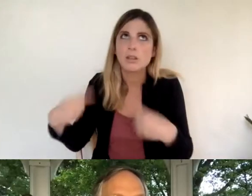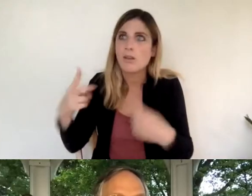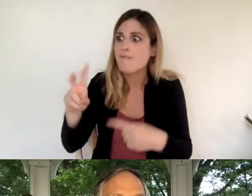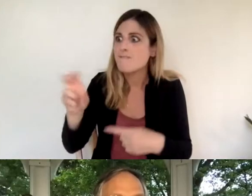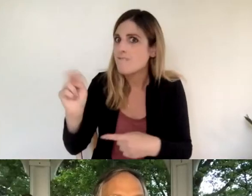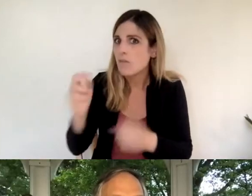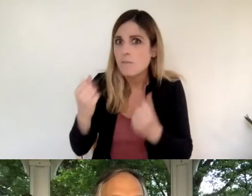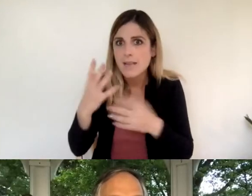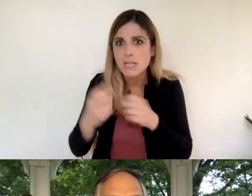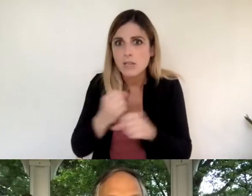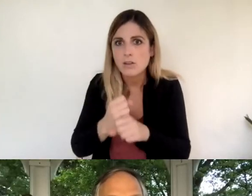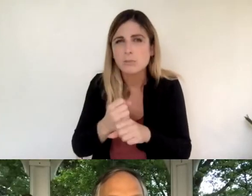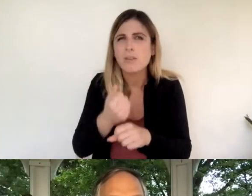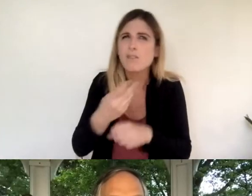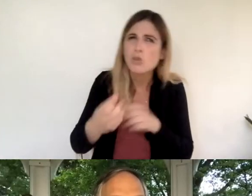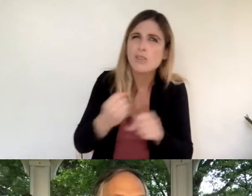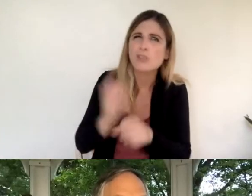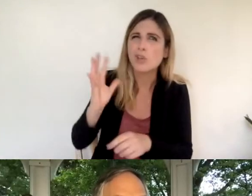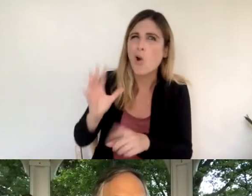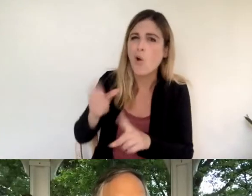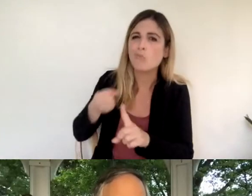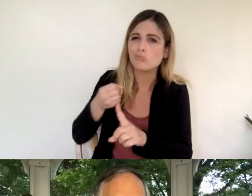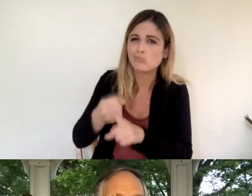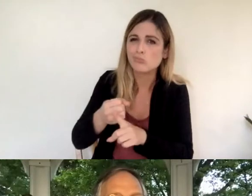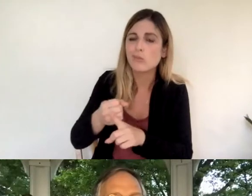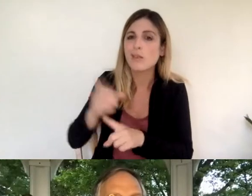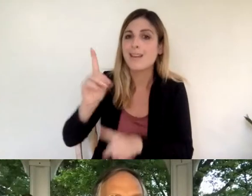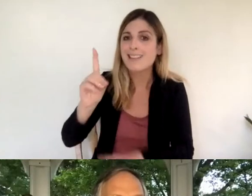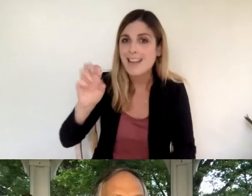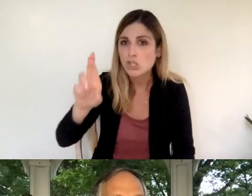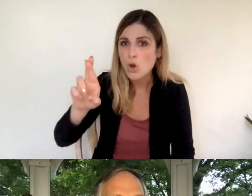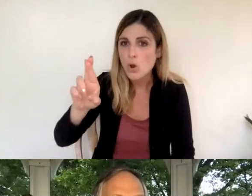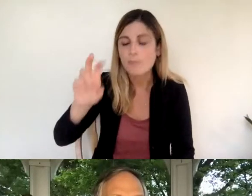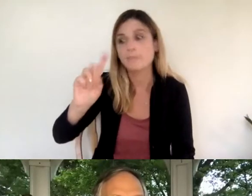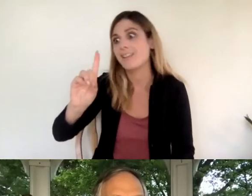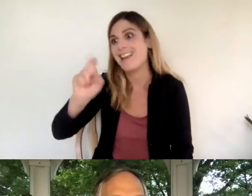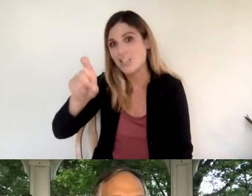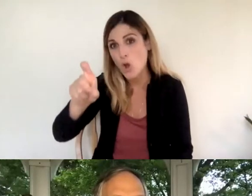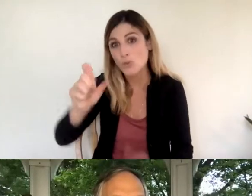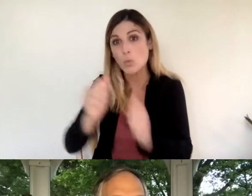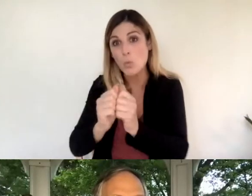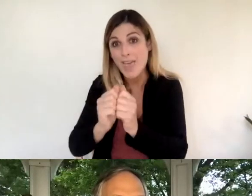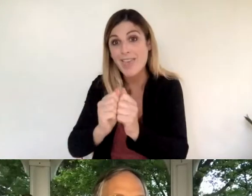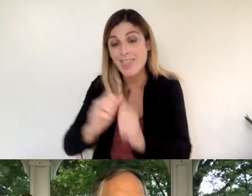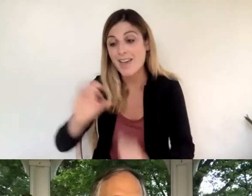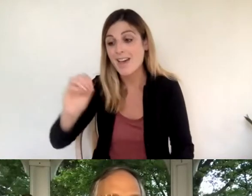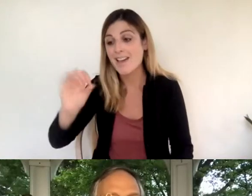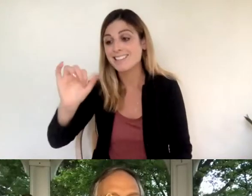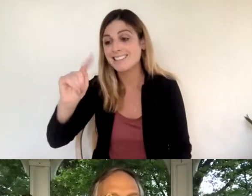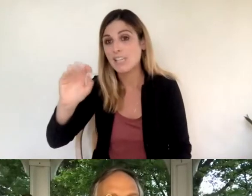was diagnosed with osteoporosis and got a personal trainer who now basically beats the heck out of her six days a